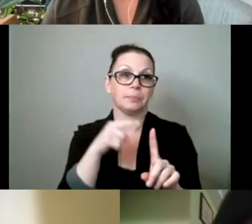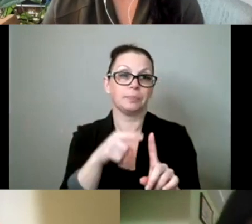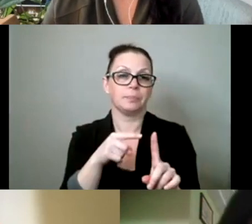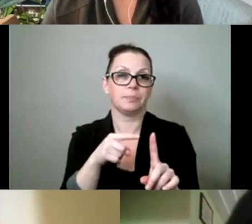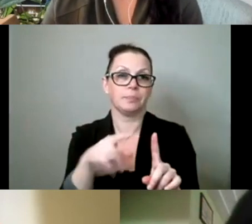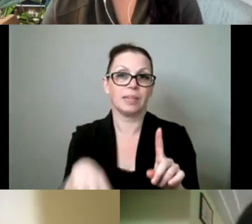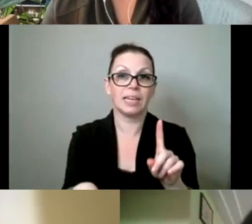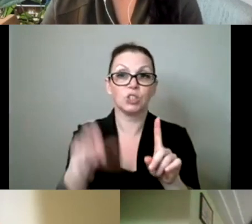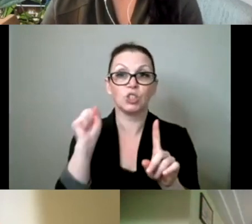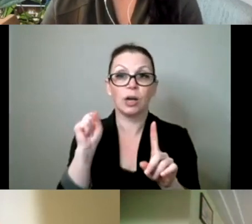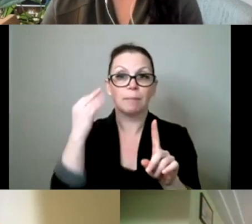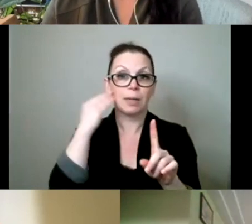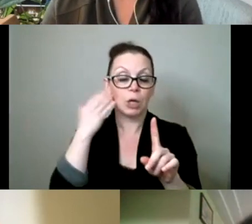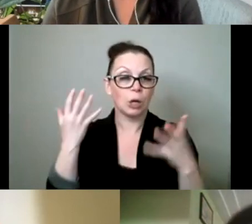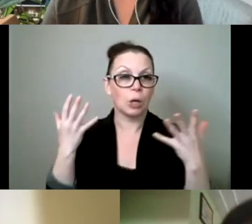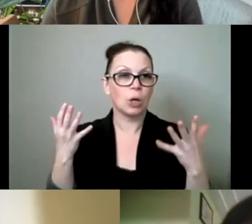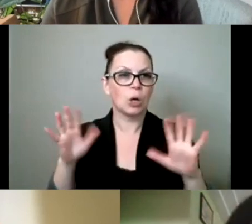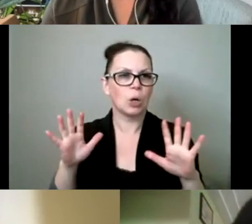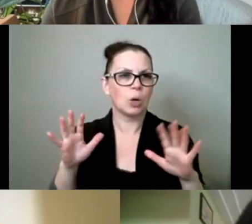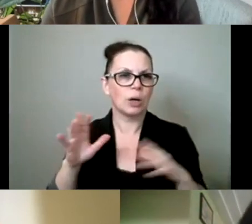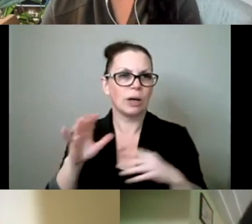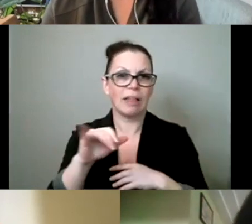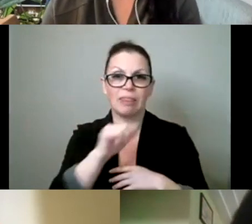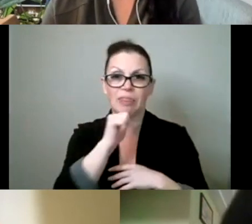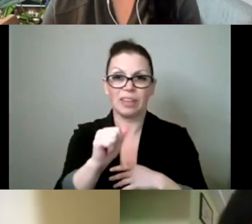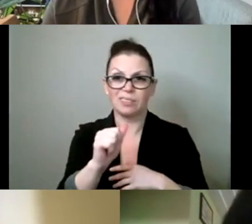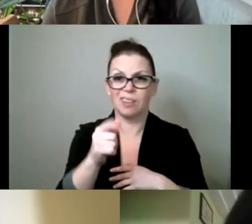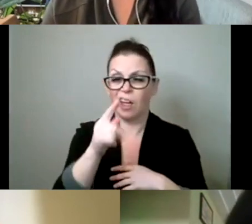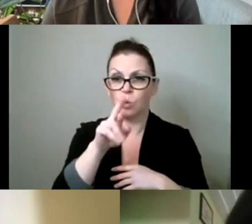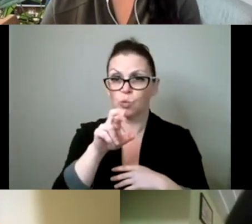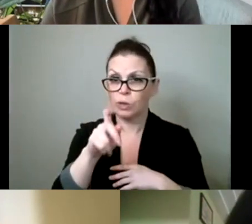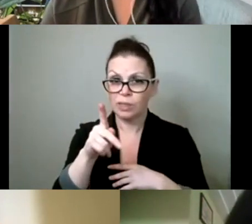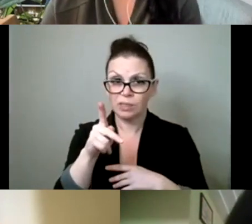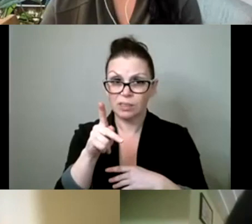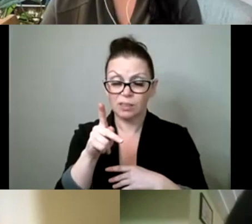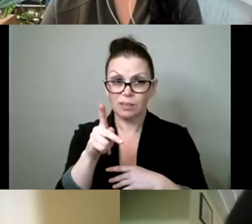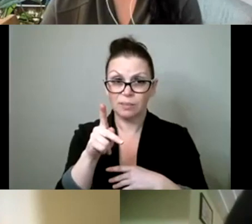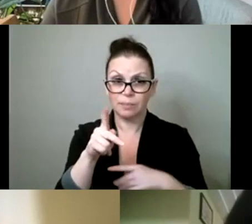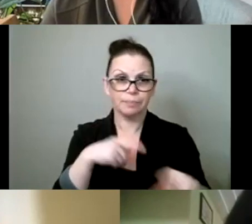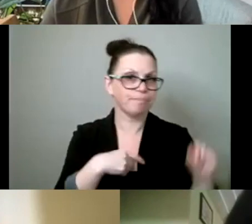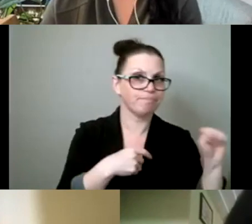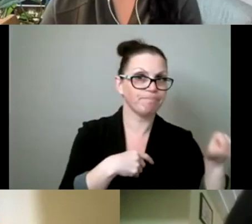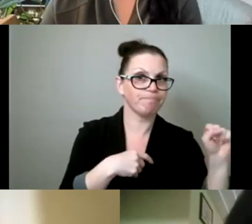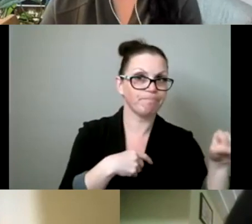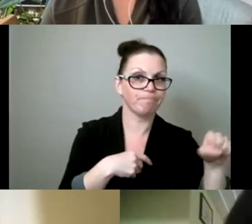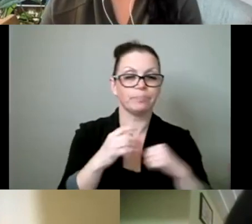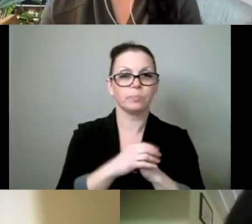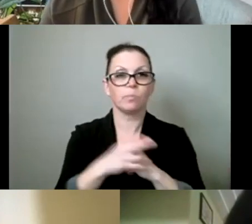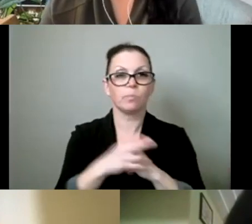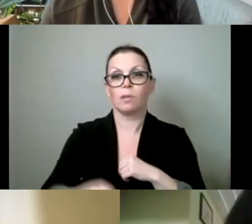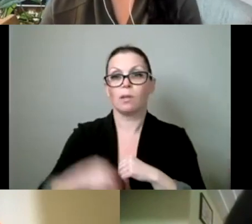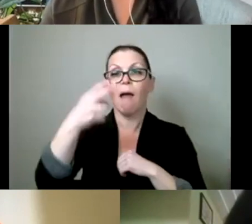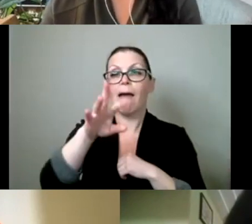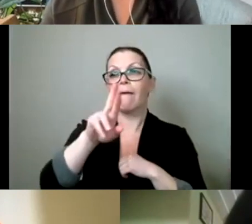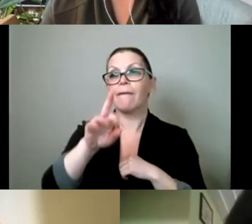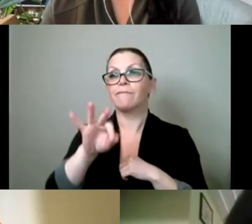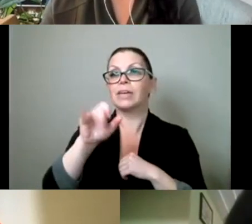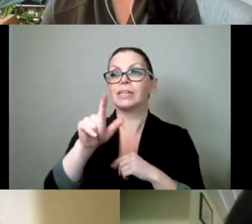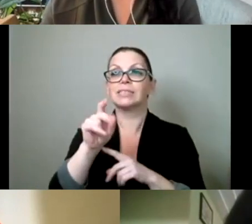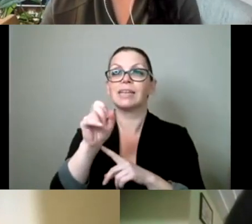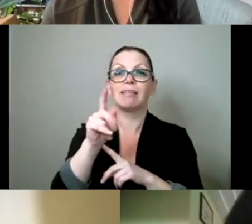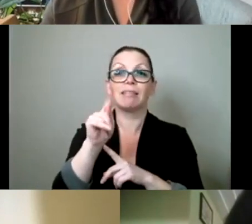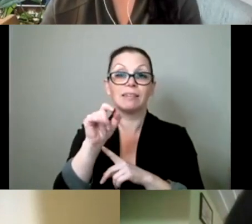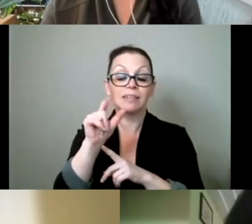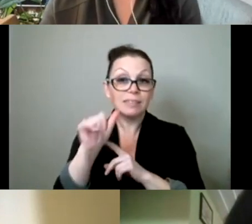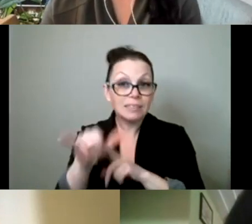unknown, this was not a risk, right? Mm-hmm. High Fidelity was, you know, a success when it